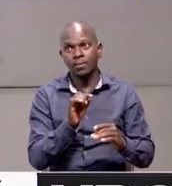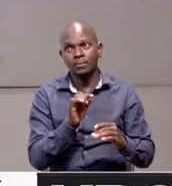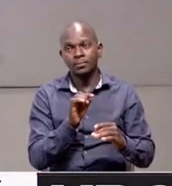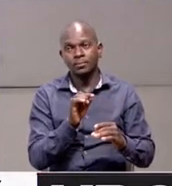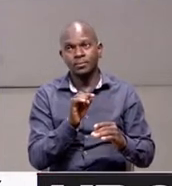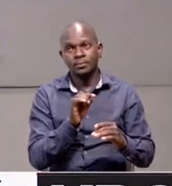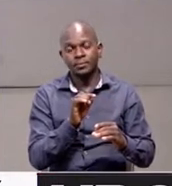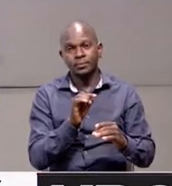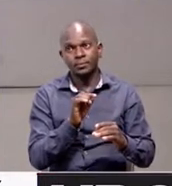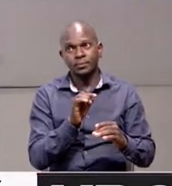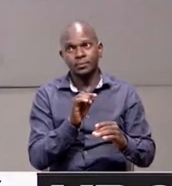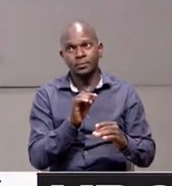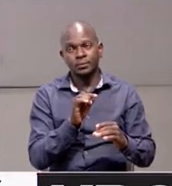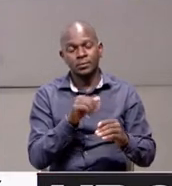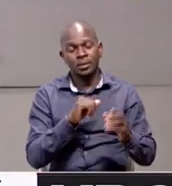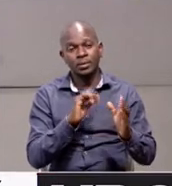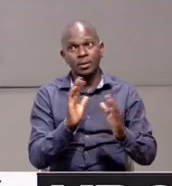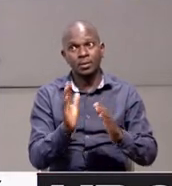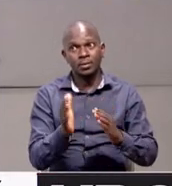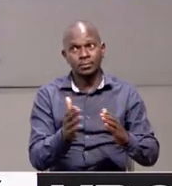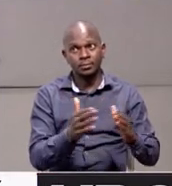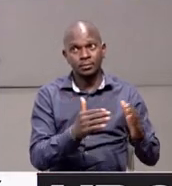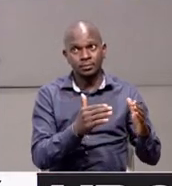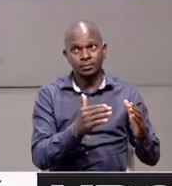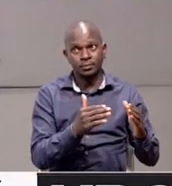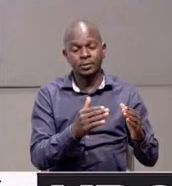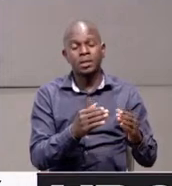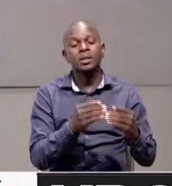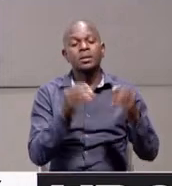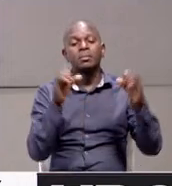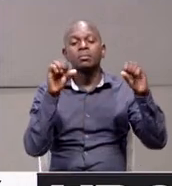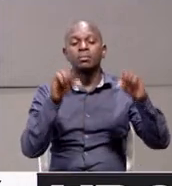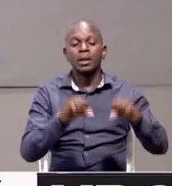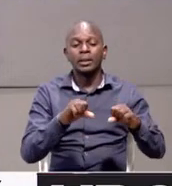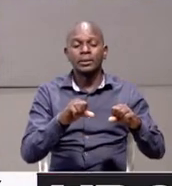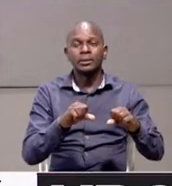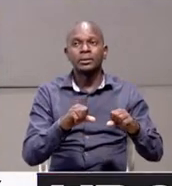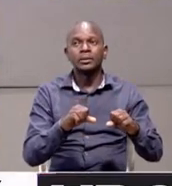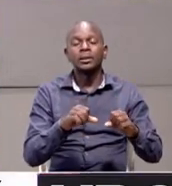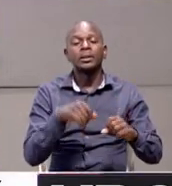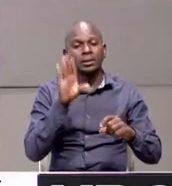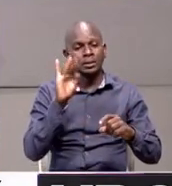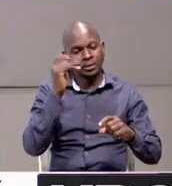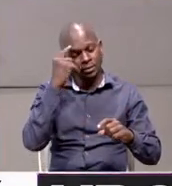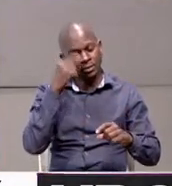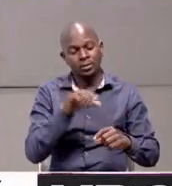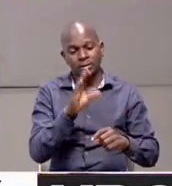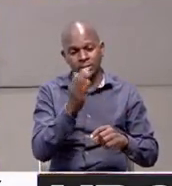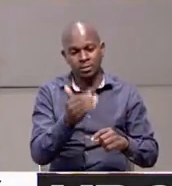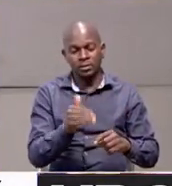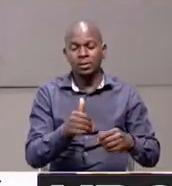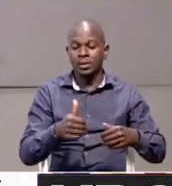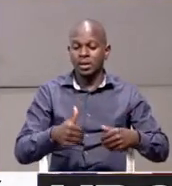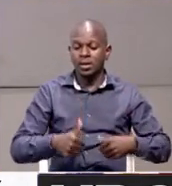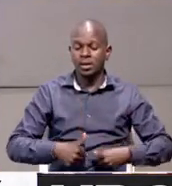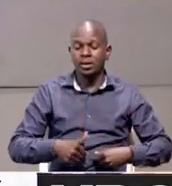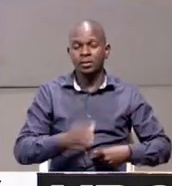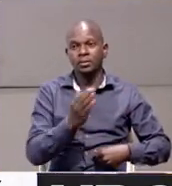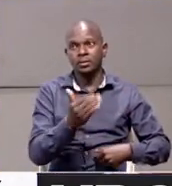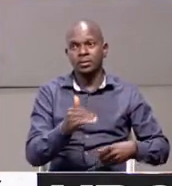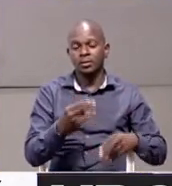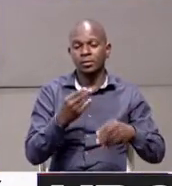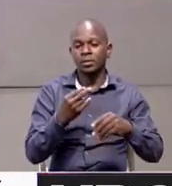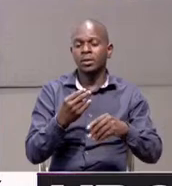organizing against bad governments. The children and grandchildren, totaling to